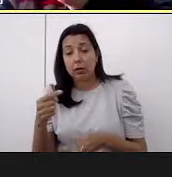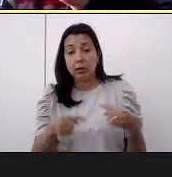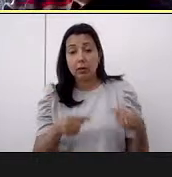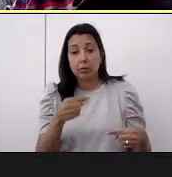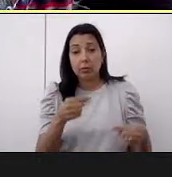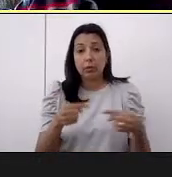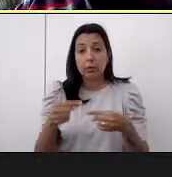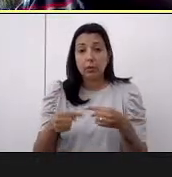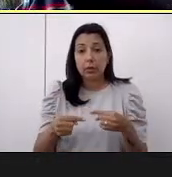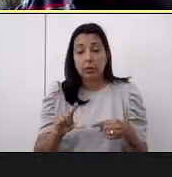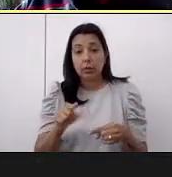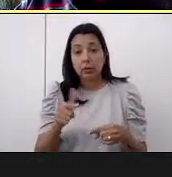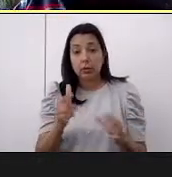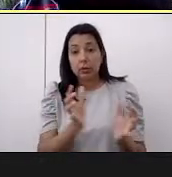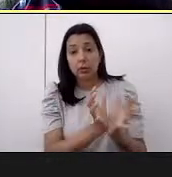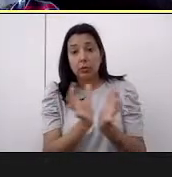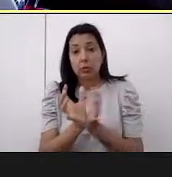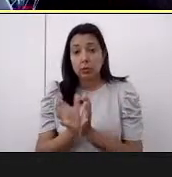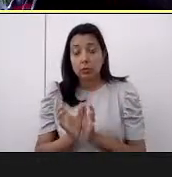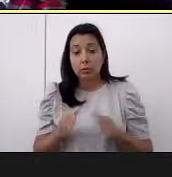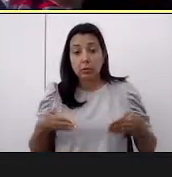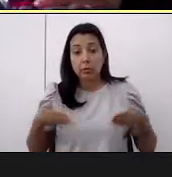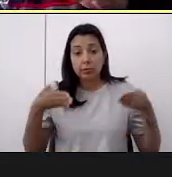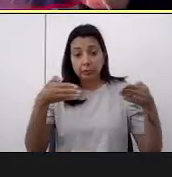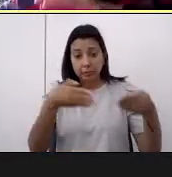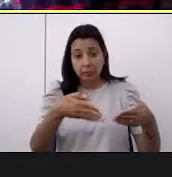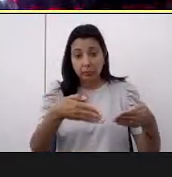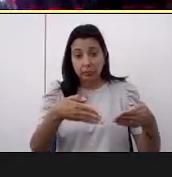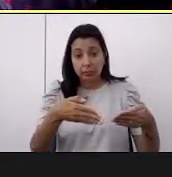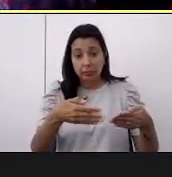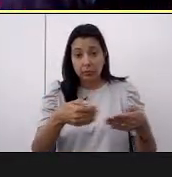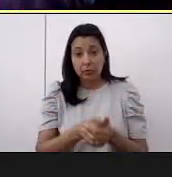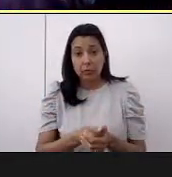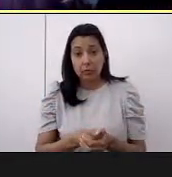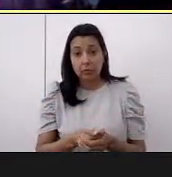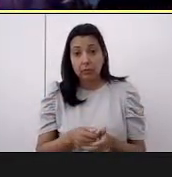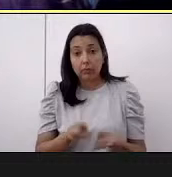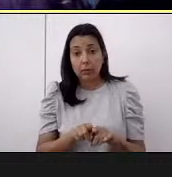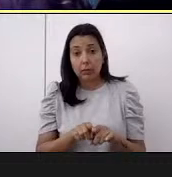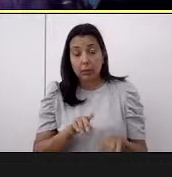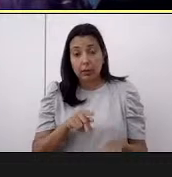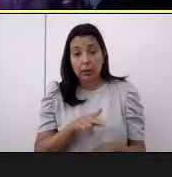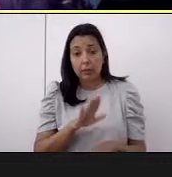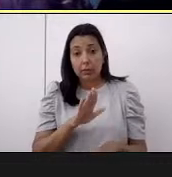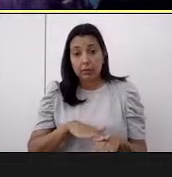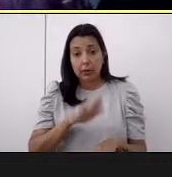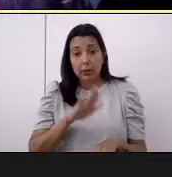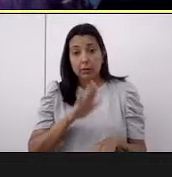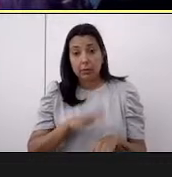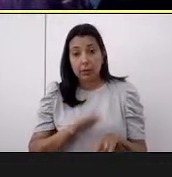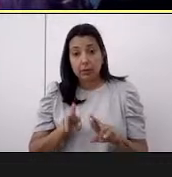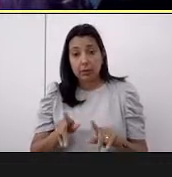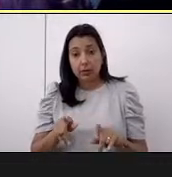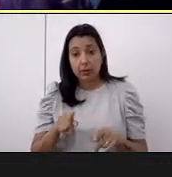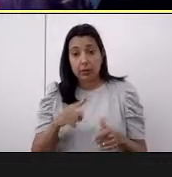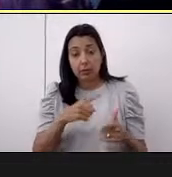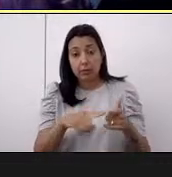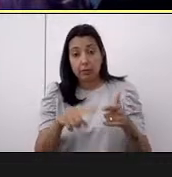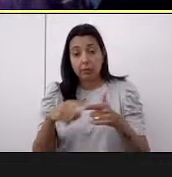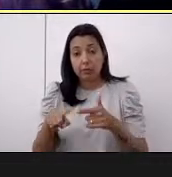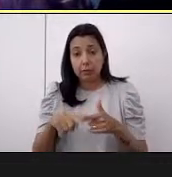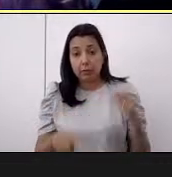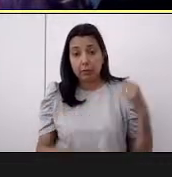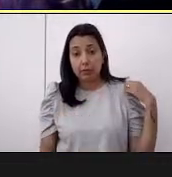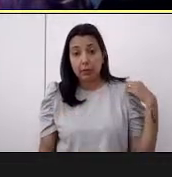the increased role of courts in dealing with public problems, the growing propensity